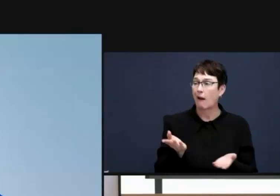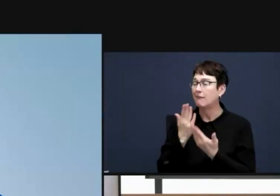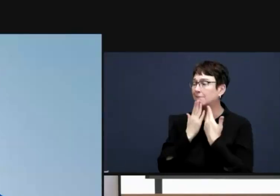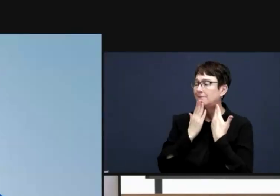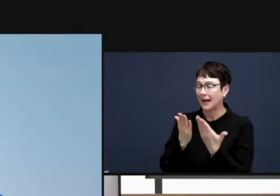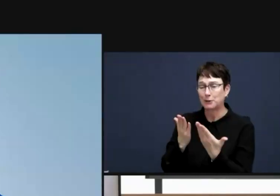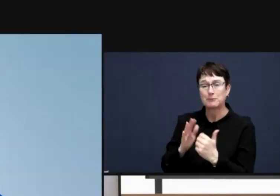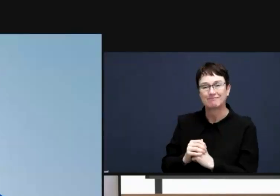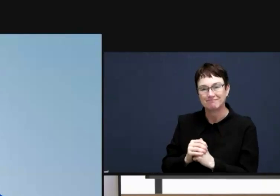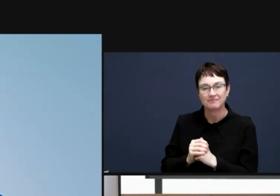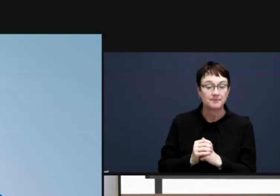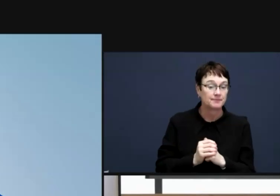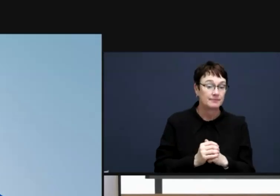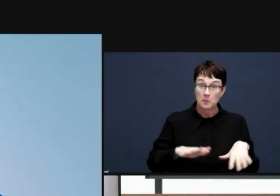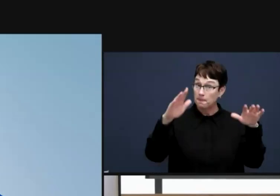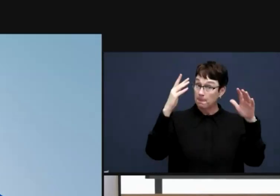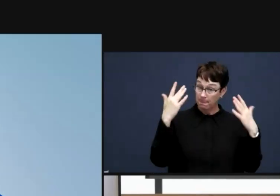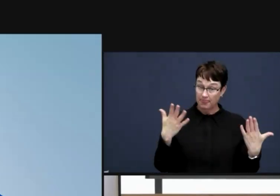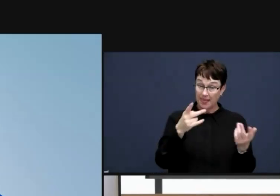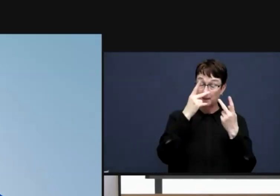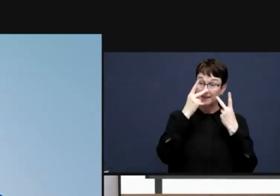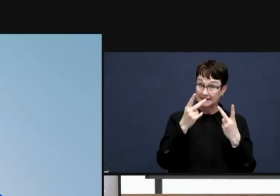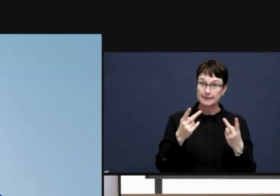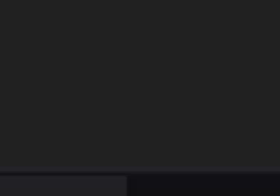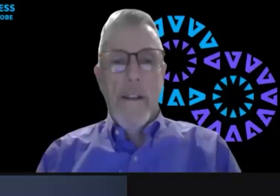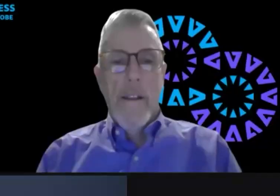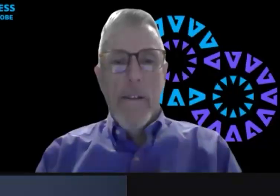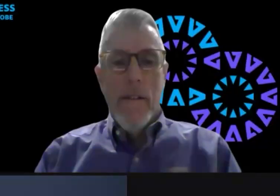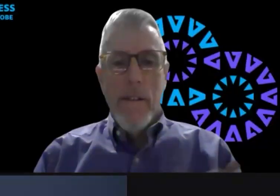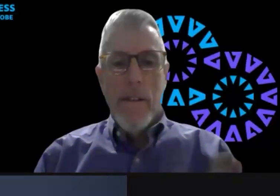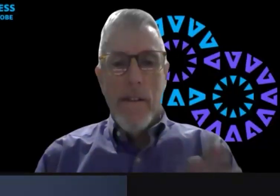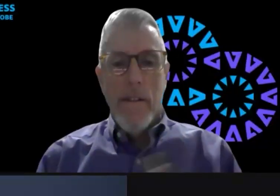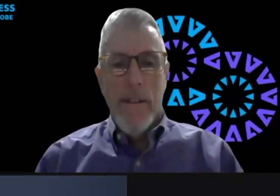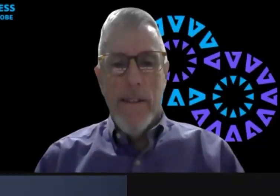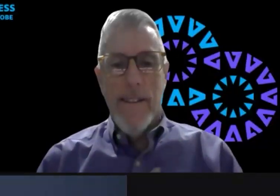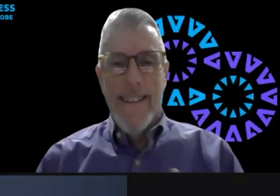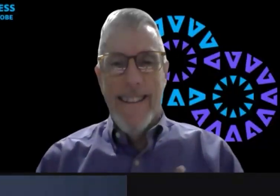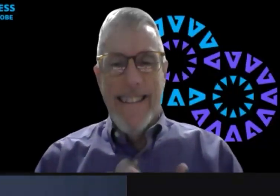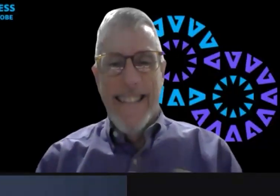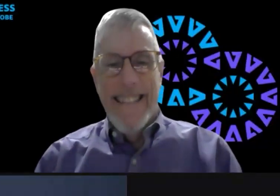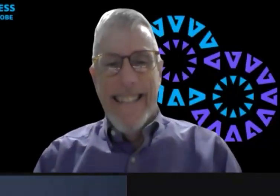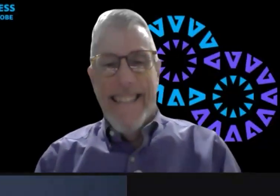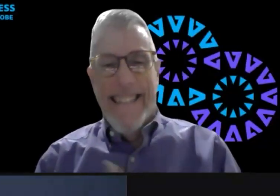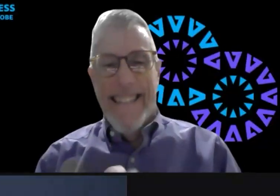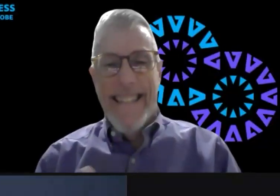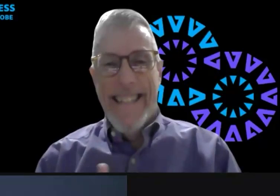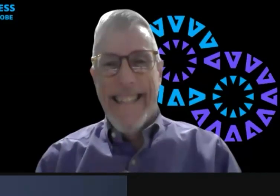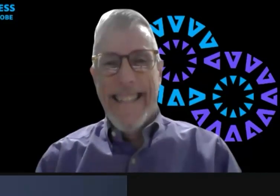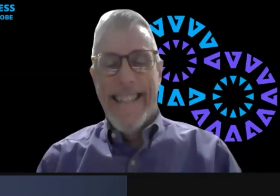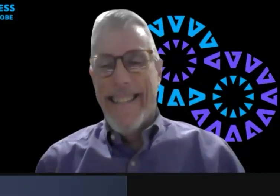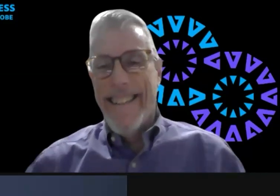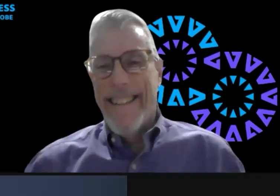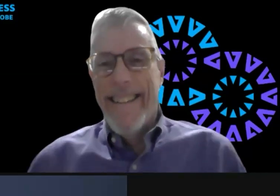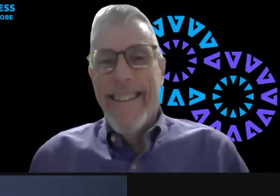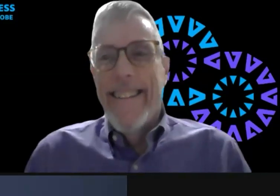Okay, so I guess the place to work is the monitoring agency in the Netherlands, because there's a party every day. I was not aware of that, but it's